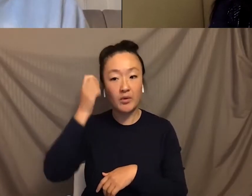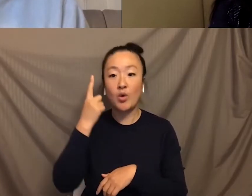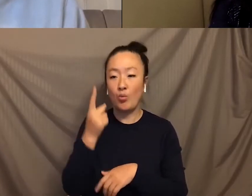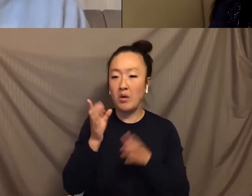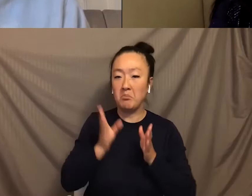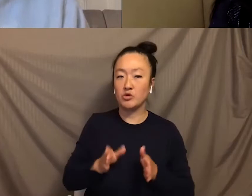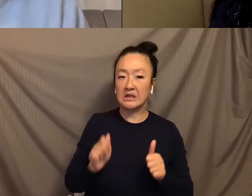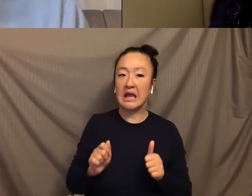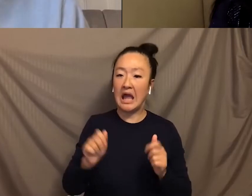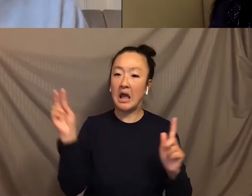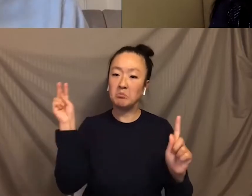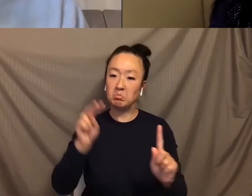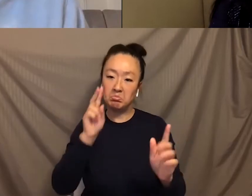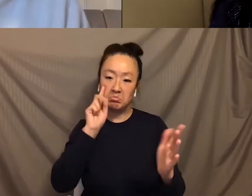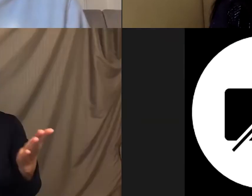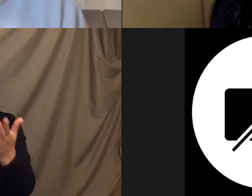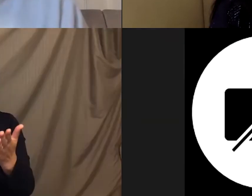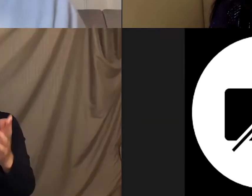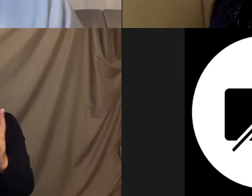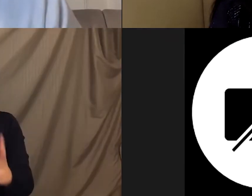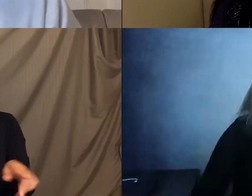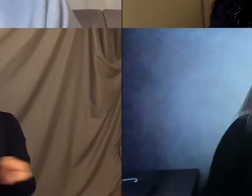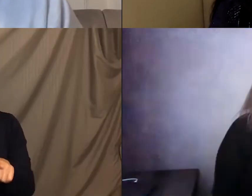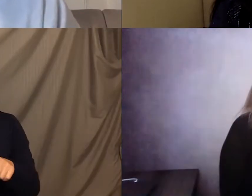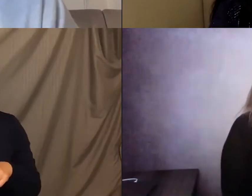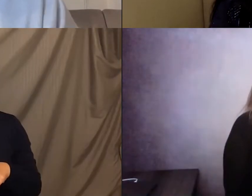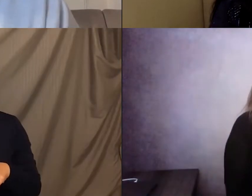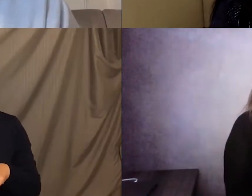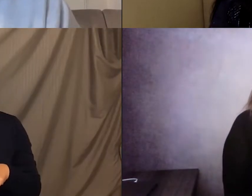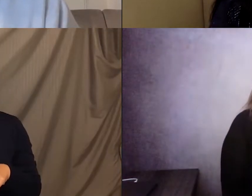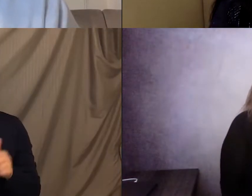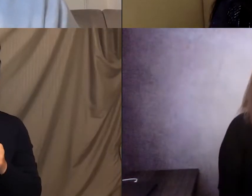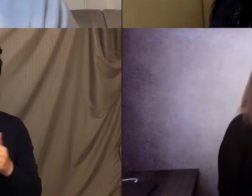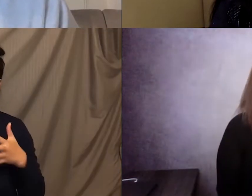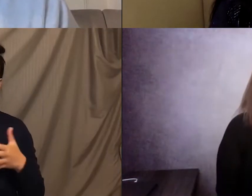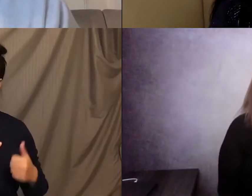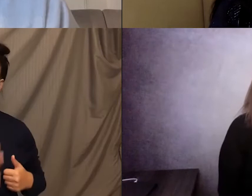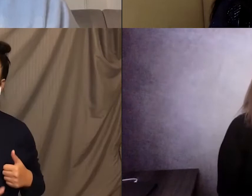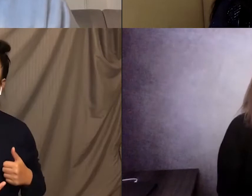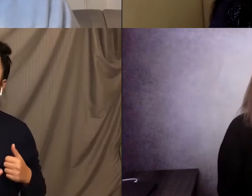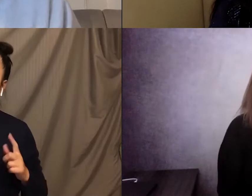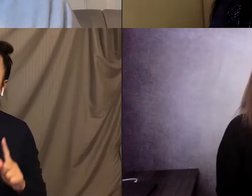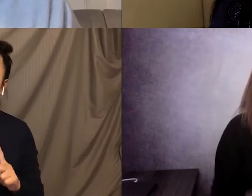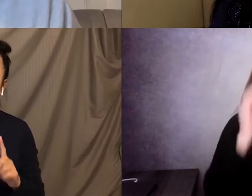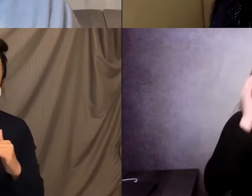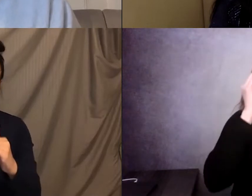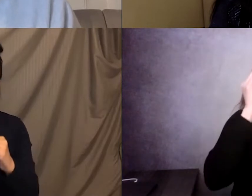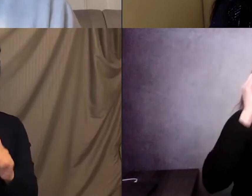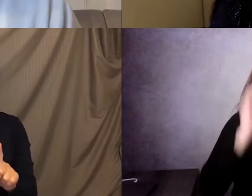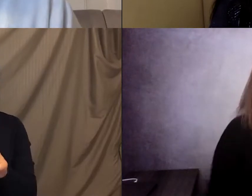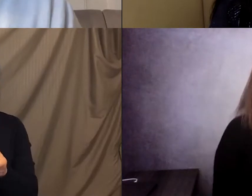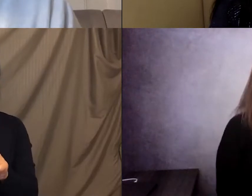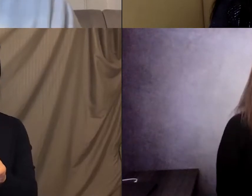be the figurehead usually, because that's just the limited way that the American imagination works. And so that was, I